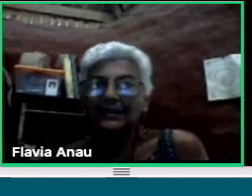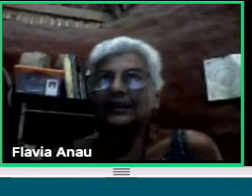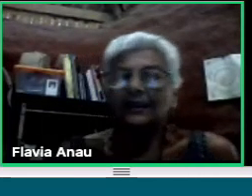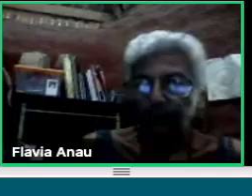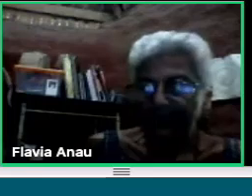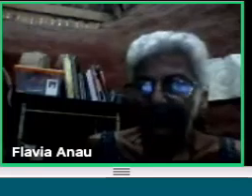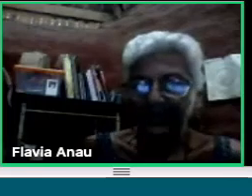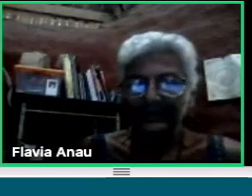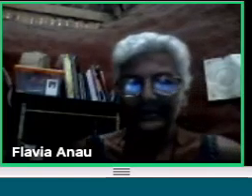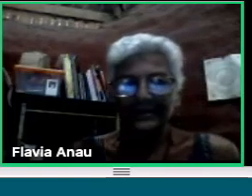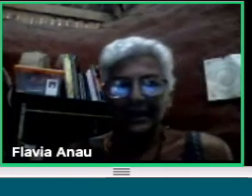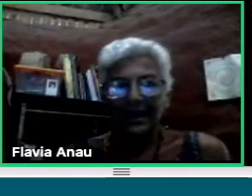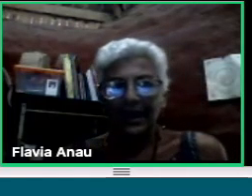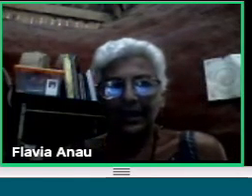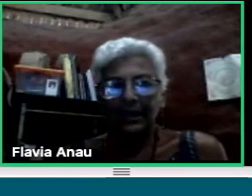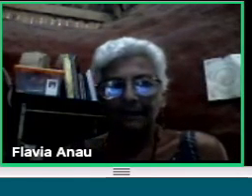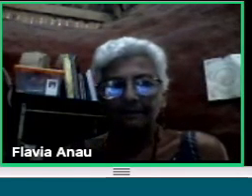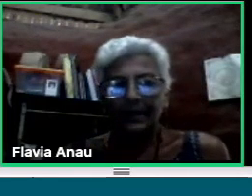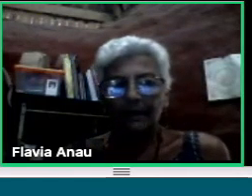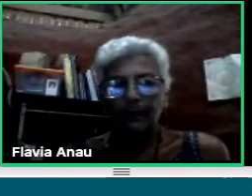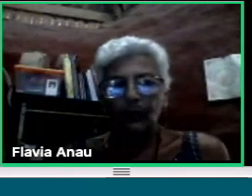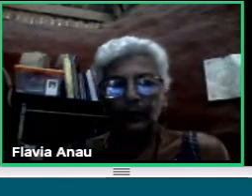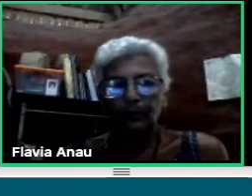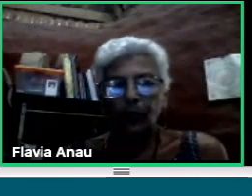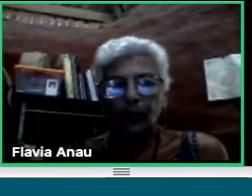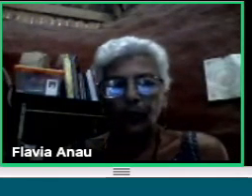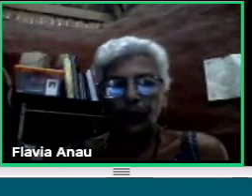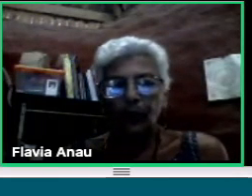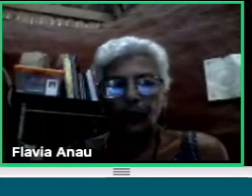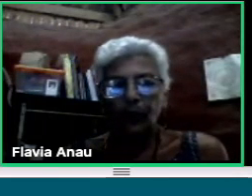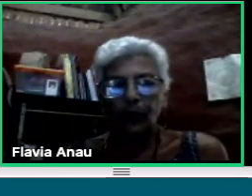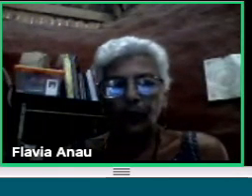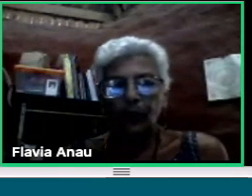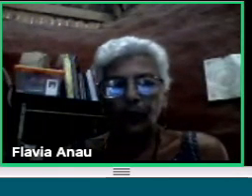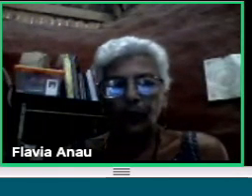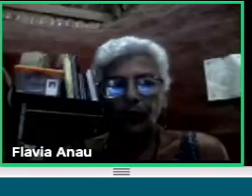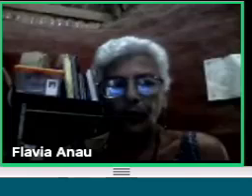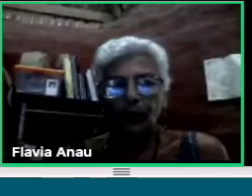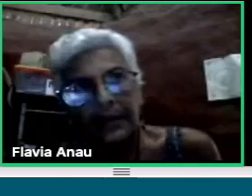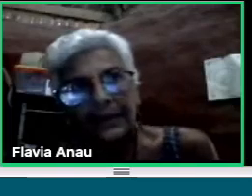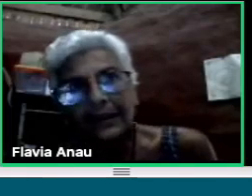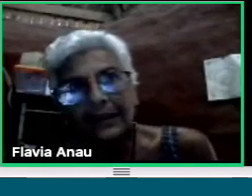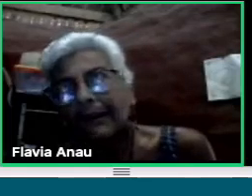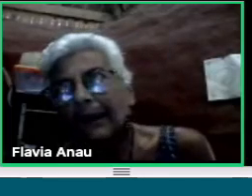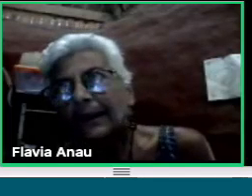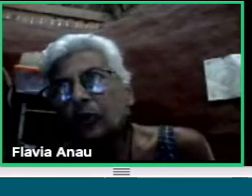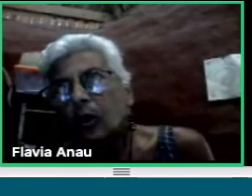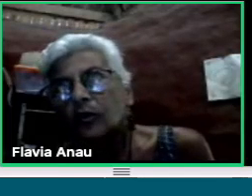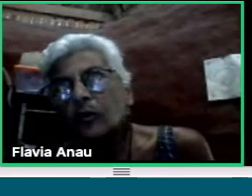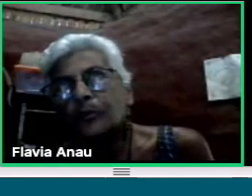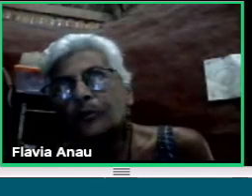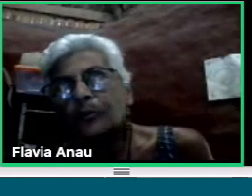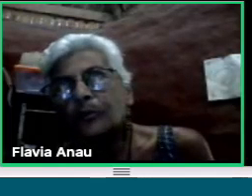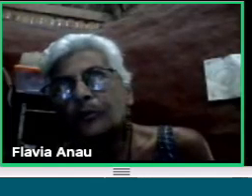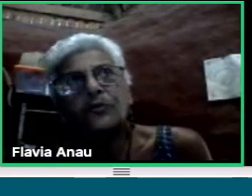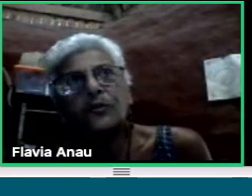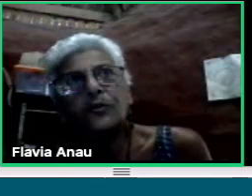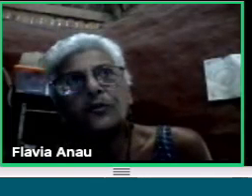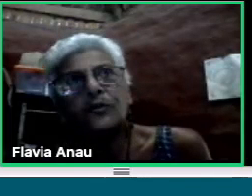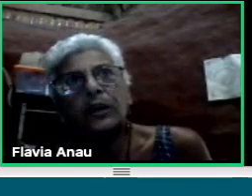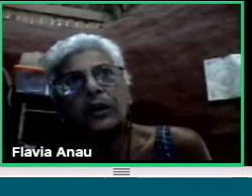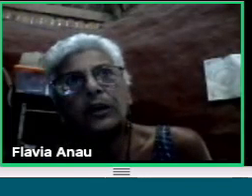actions implemented in the community, and that